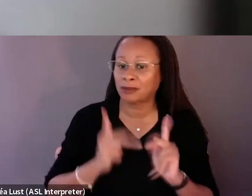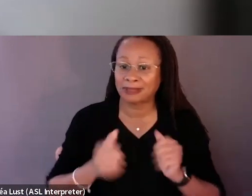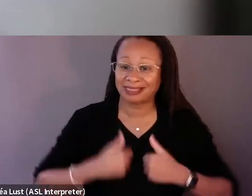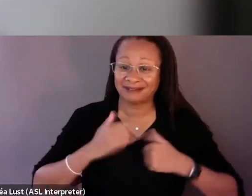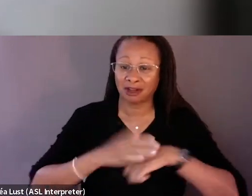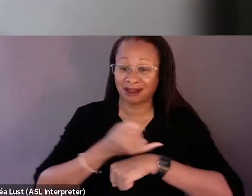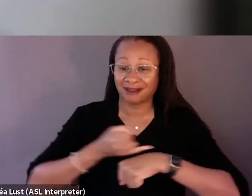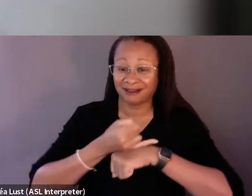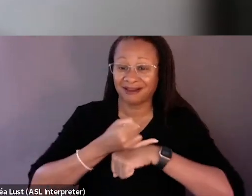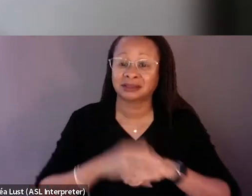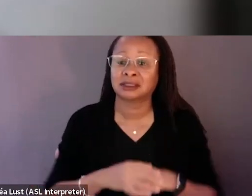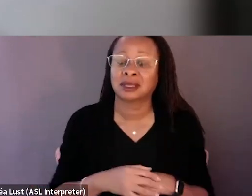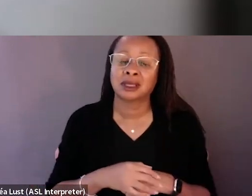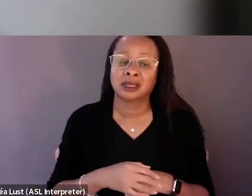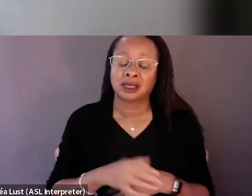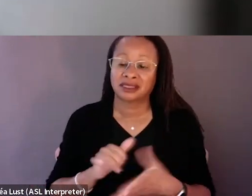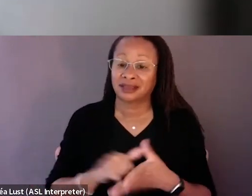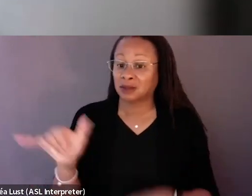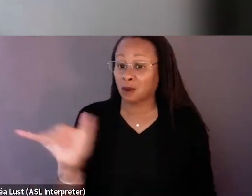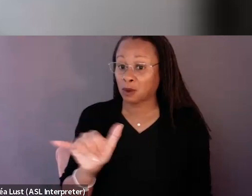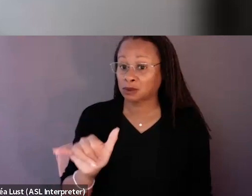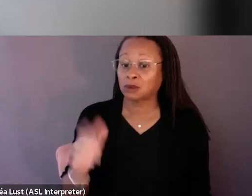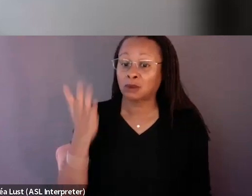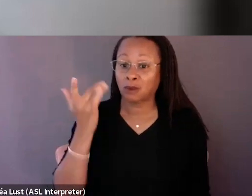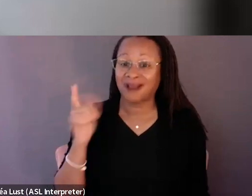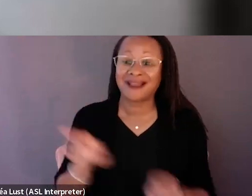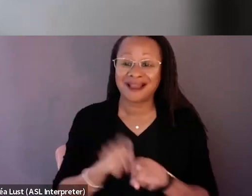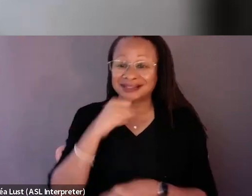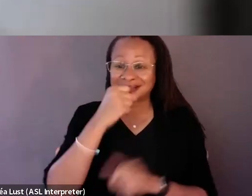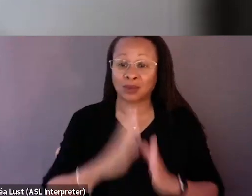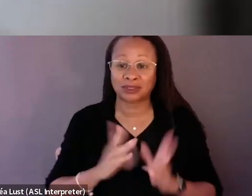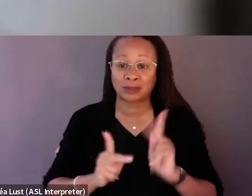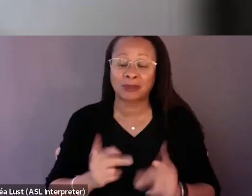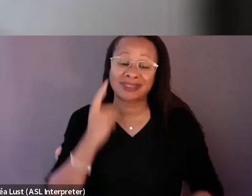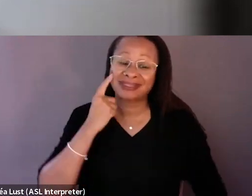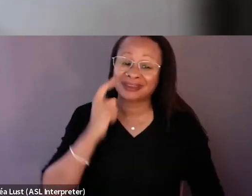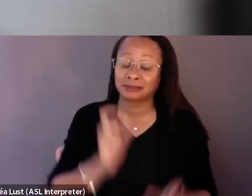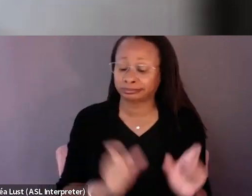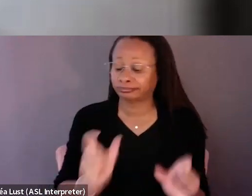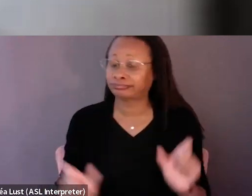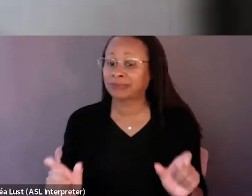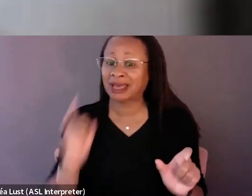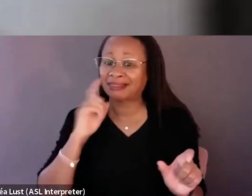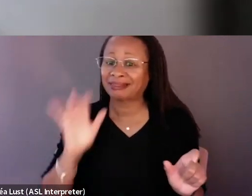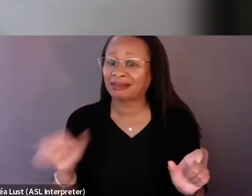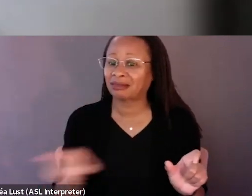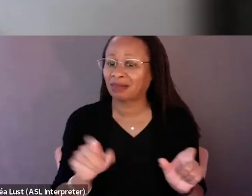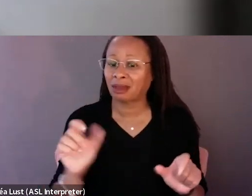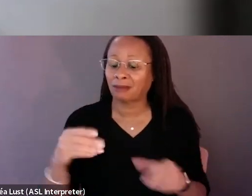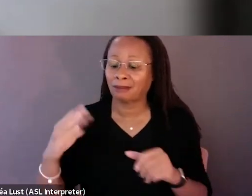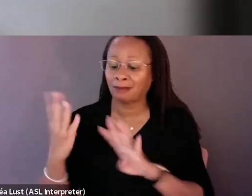yeah, that is also why we as Taiwanese people mostly think the migrant workers are